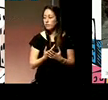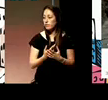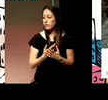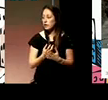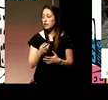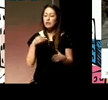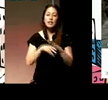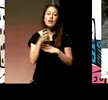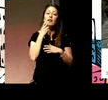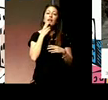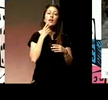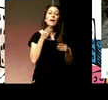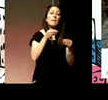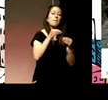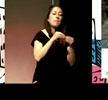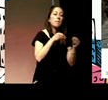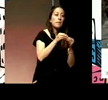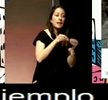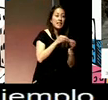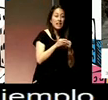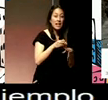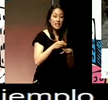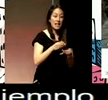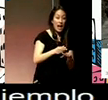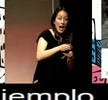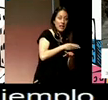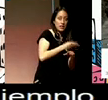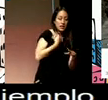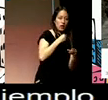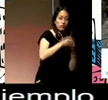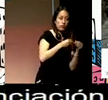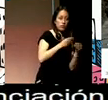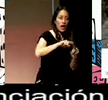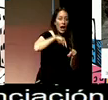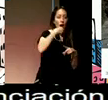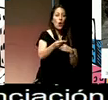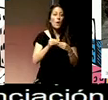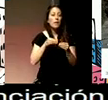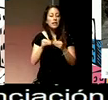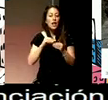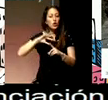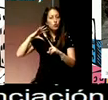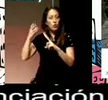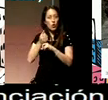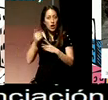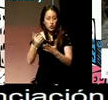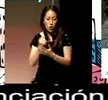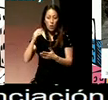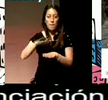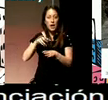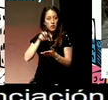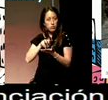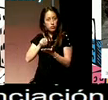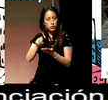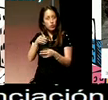the El Escorial monastery, there is a clear difference between the colors and materials